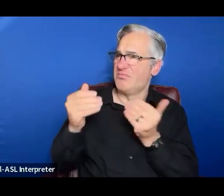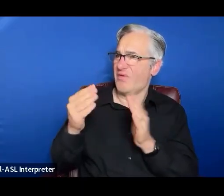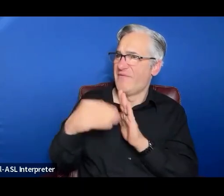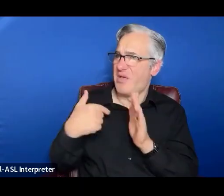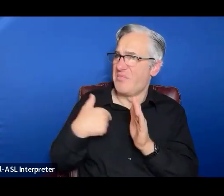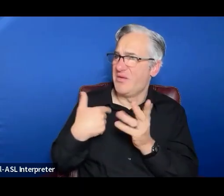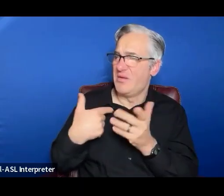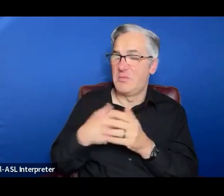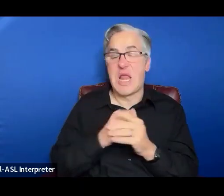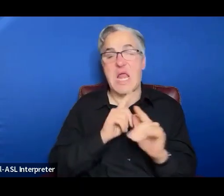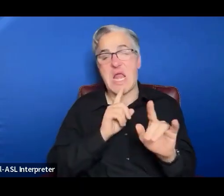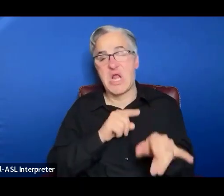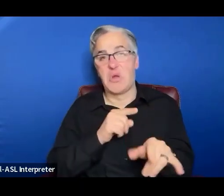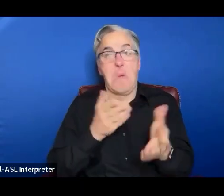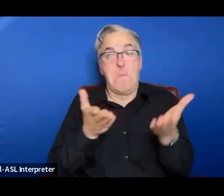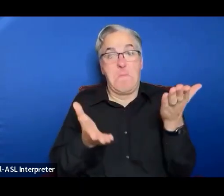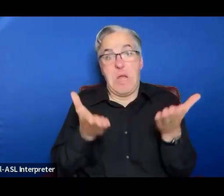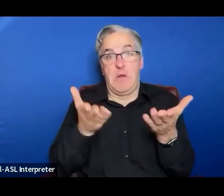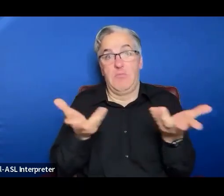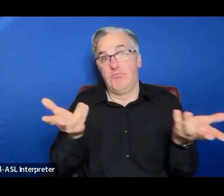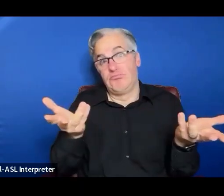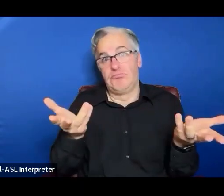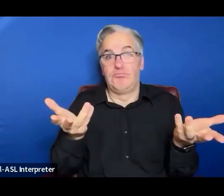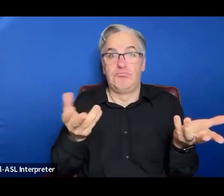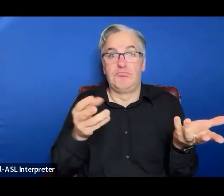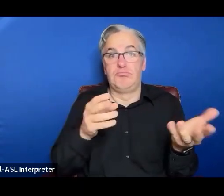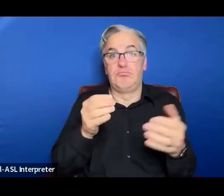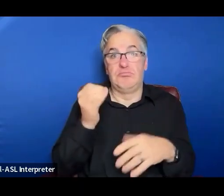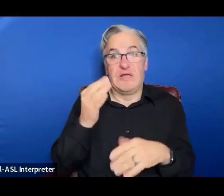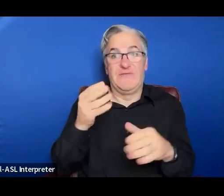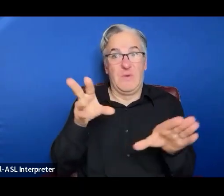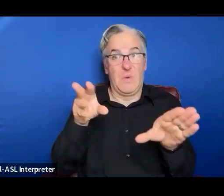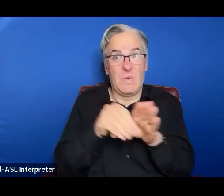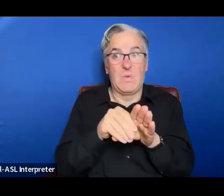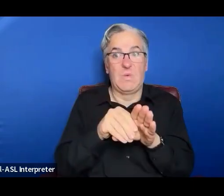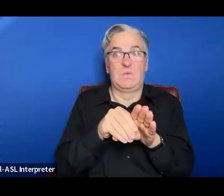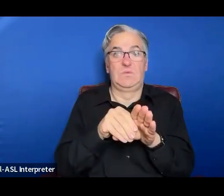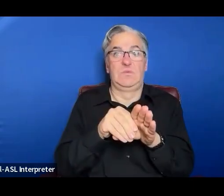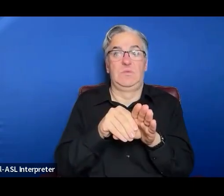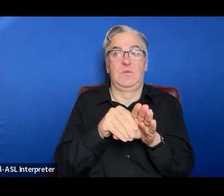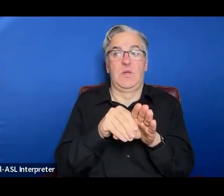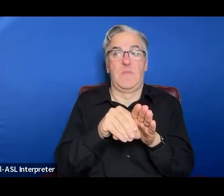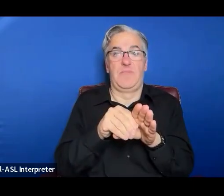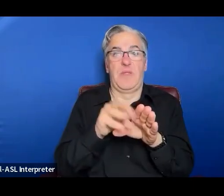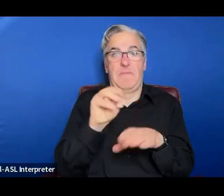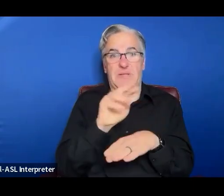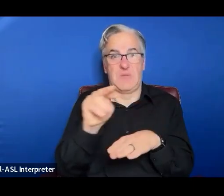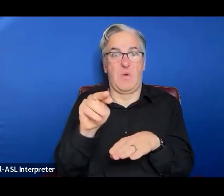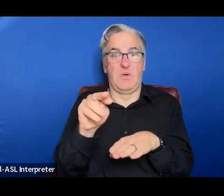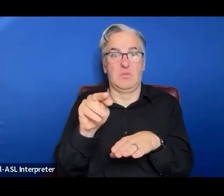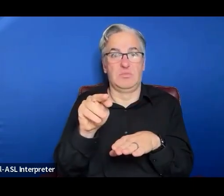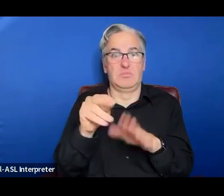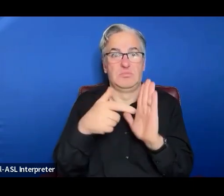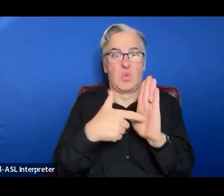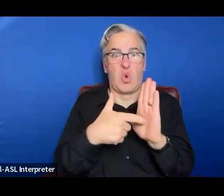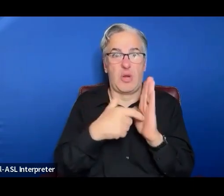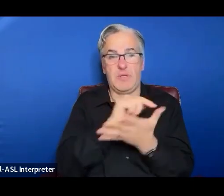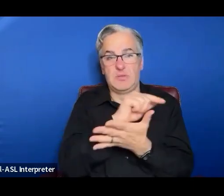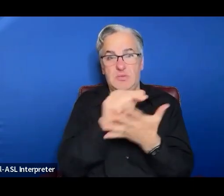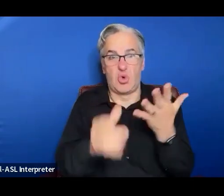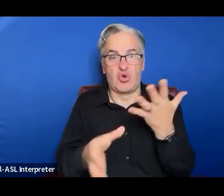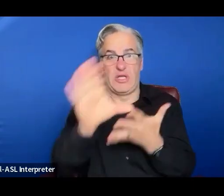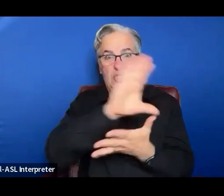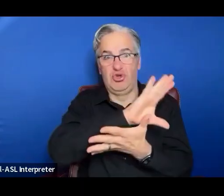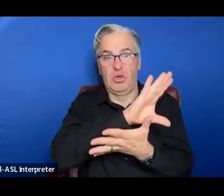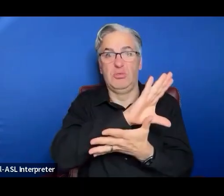And the answer is you might be able to. If the will has the things that Minnesota needs to be valid,